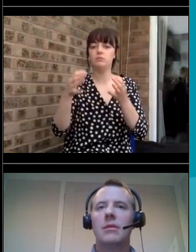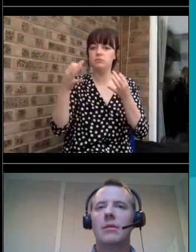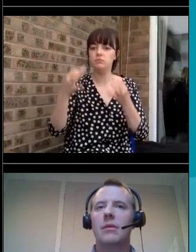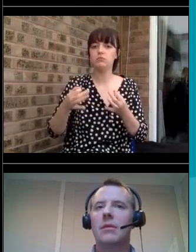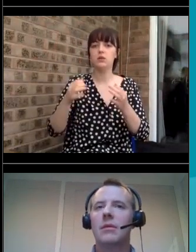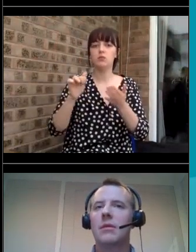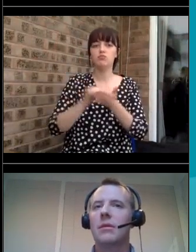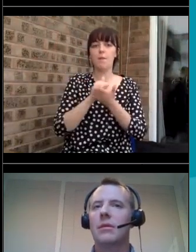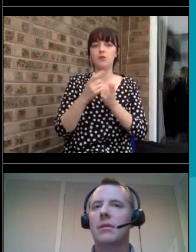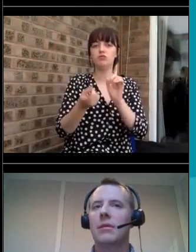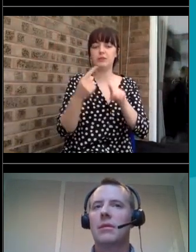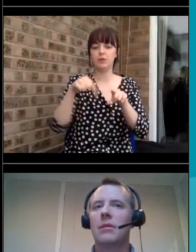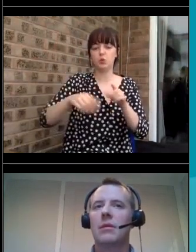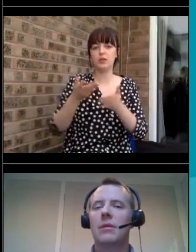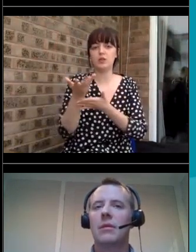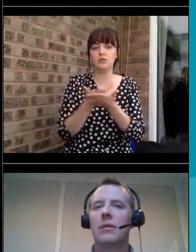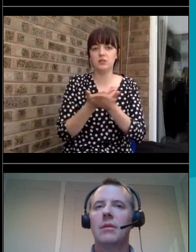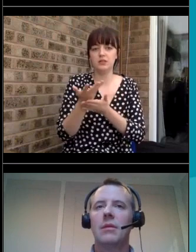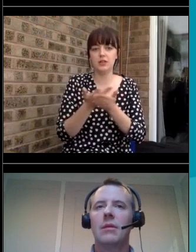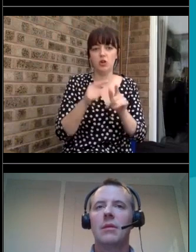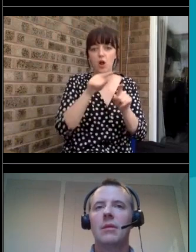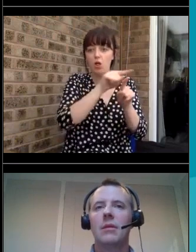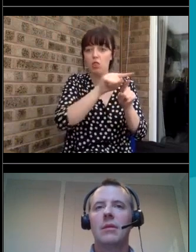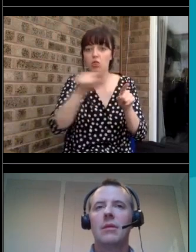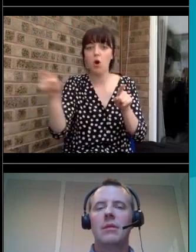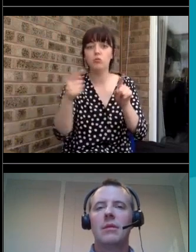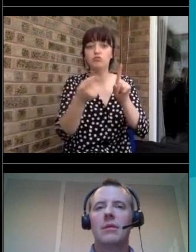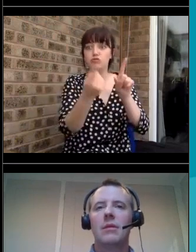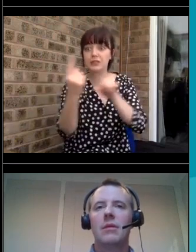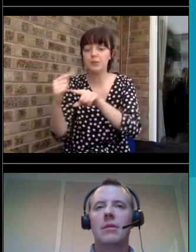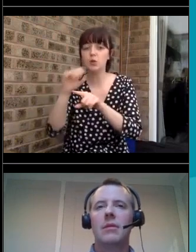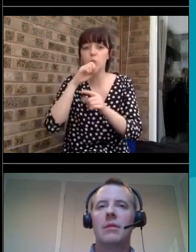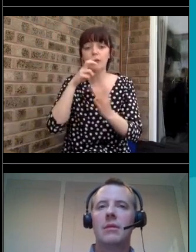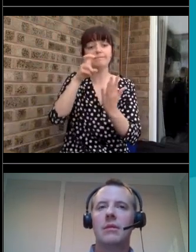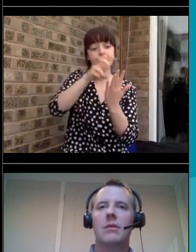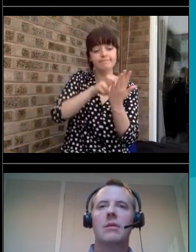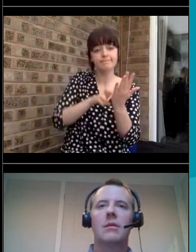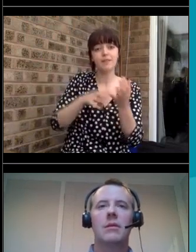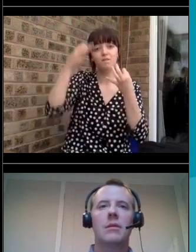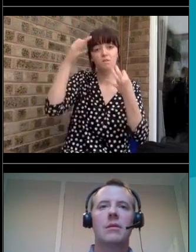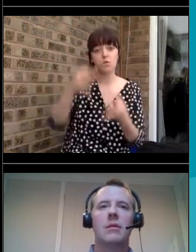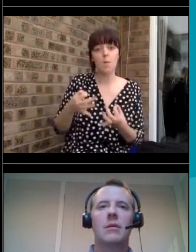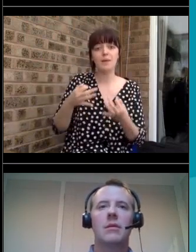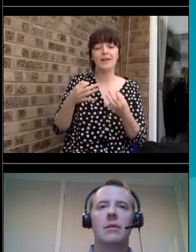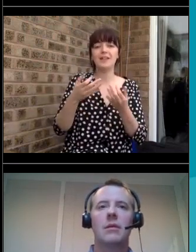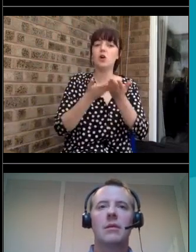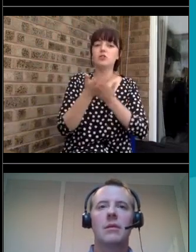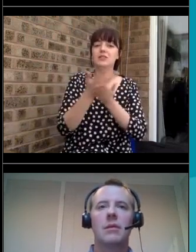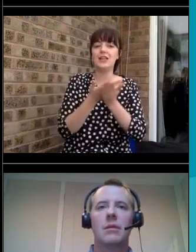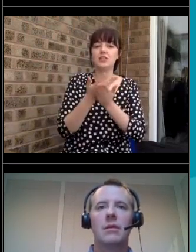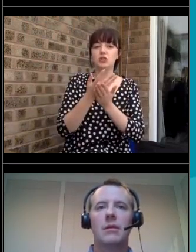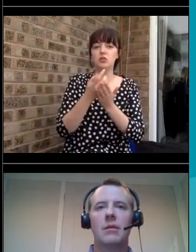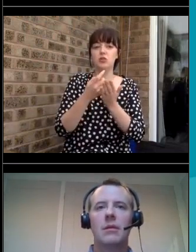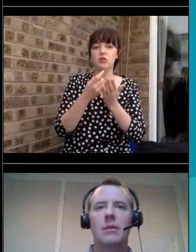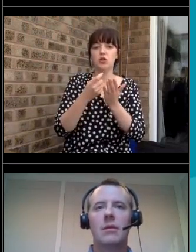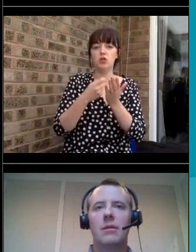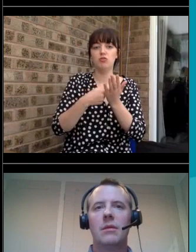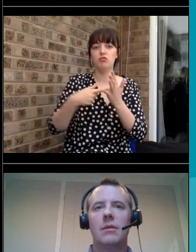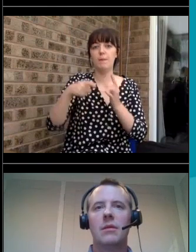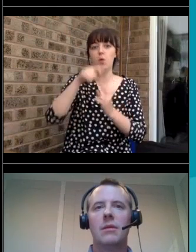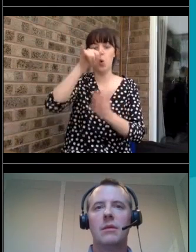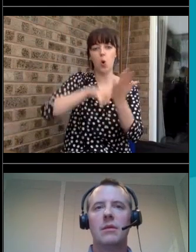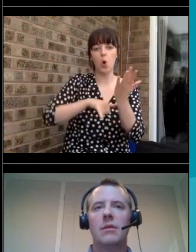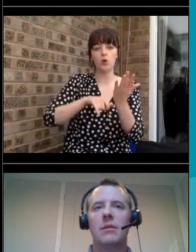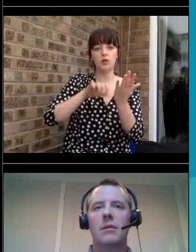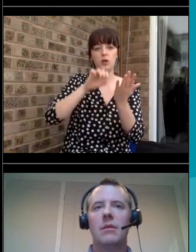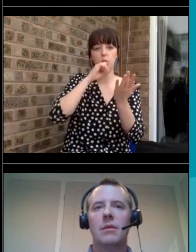those responses which will be formally captured in the consultation report, which of course forms part of our development consent order,